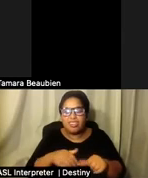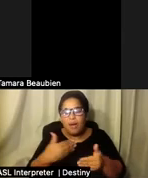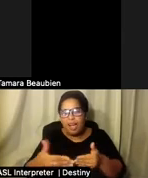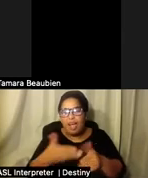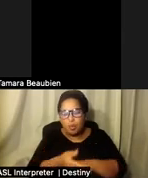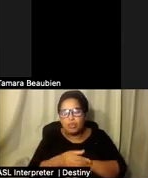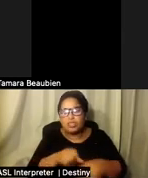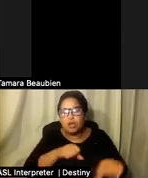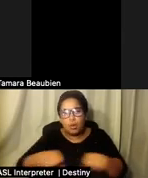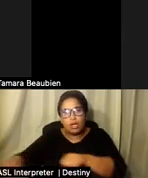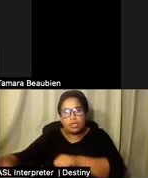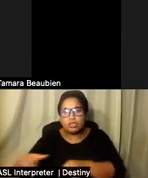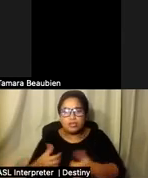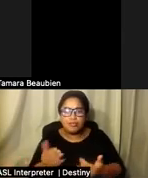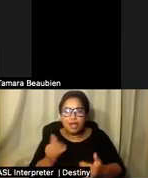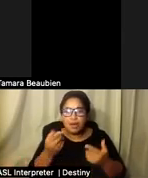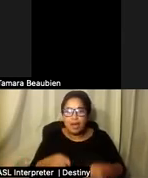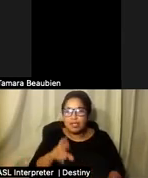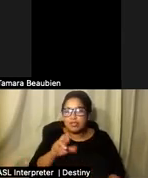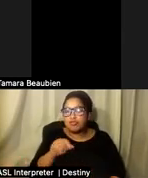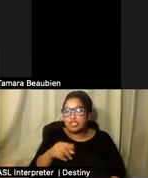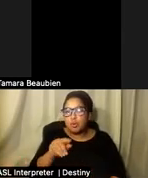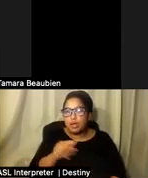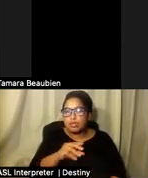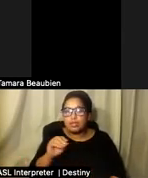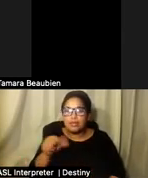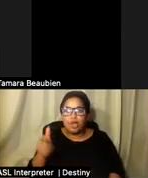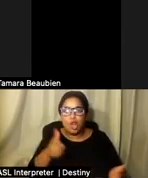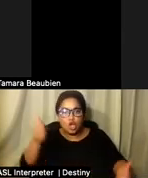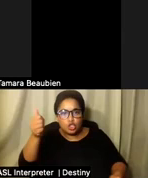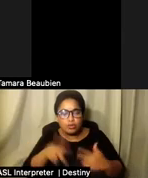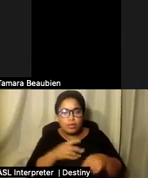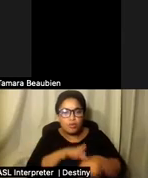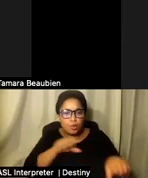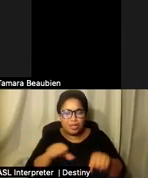So perhaps this isn't the best way to go about securing things.